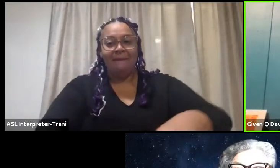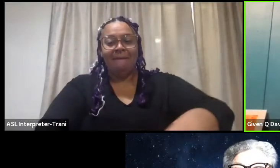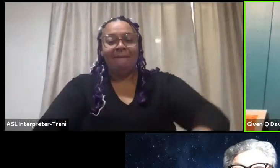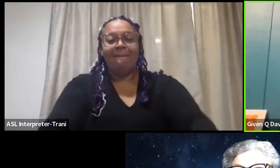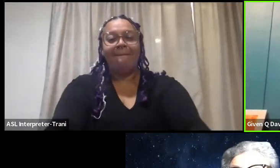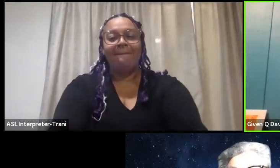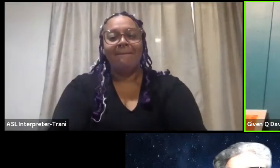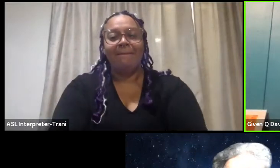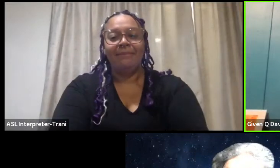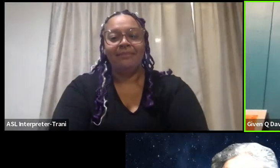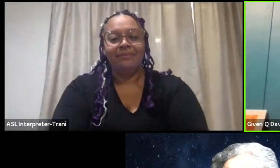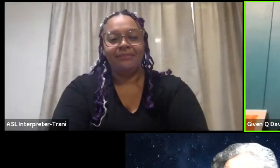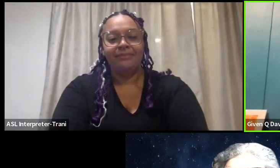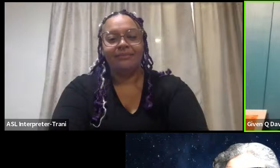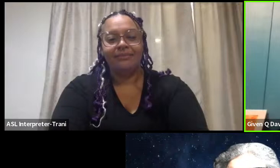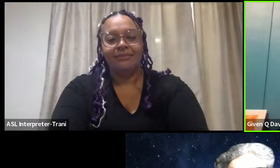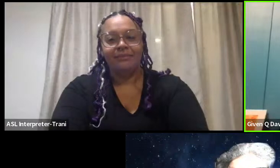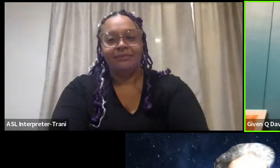Shrine